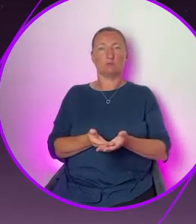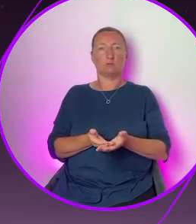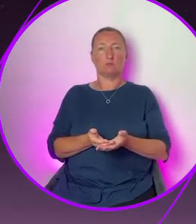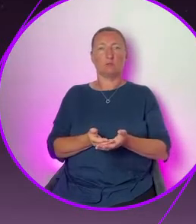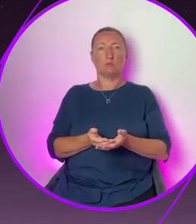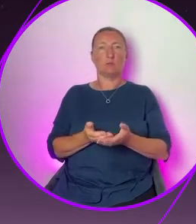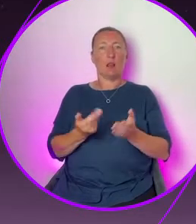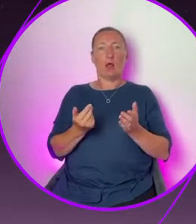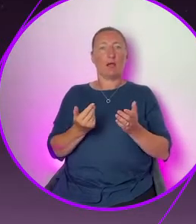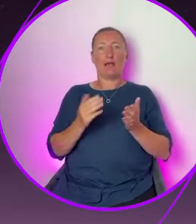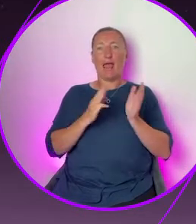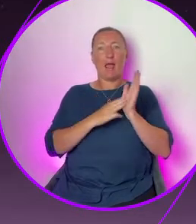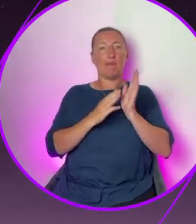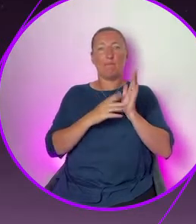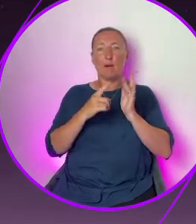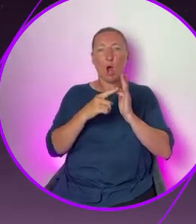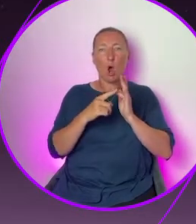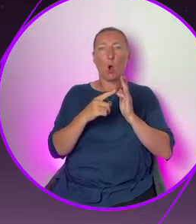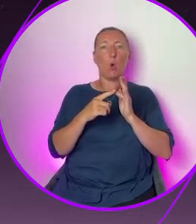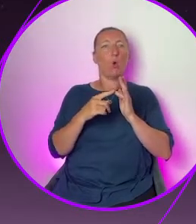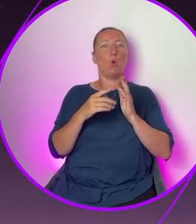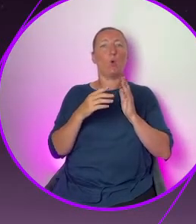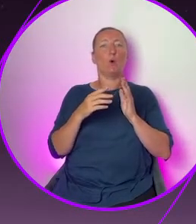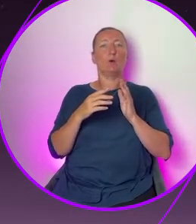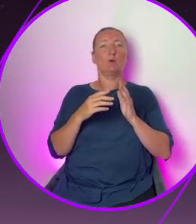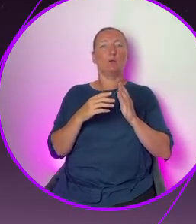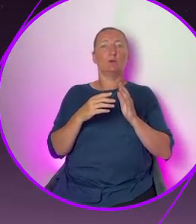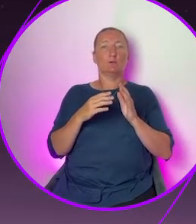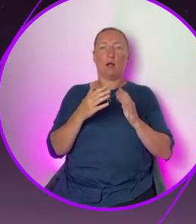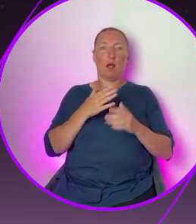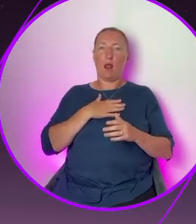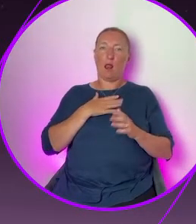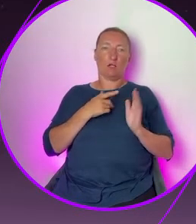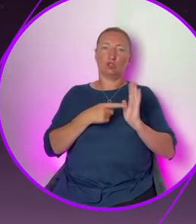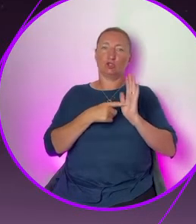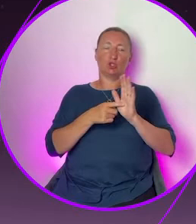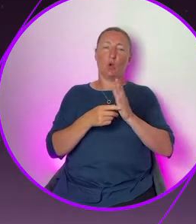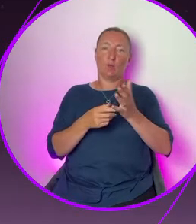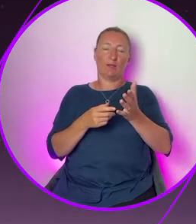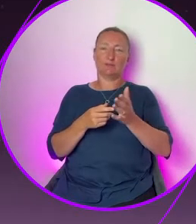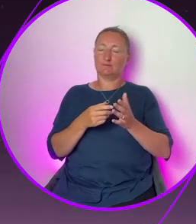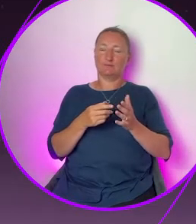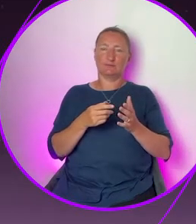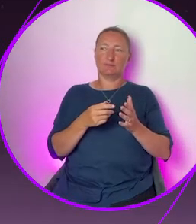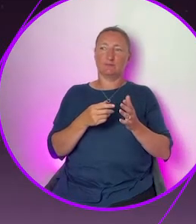specific MMOs like EVE Online, and we just love to show this because I love the picture.